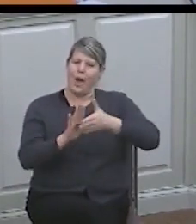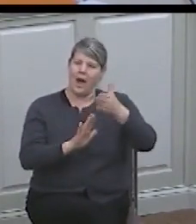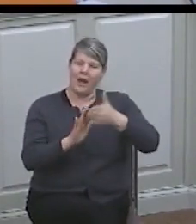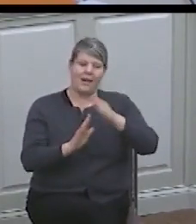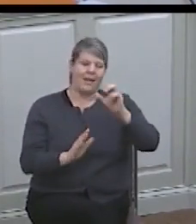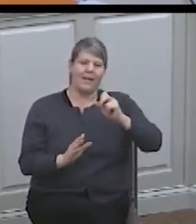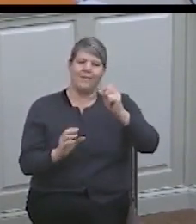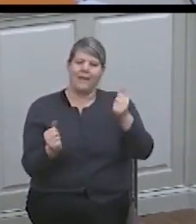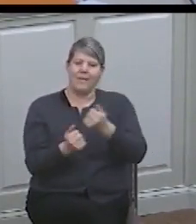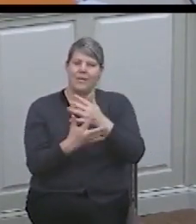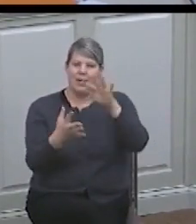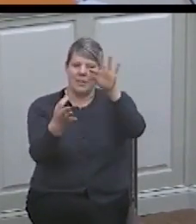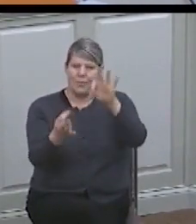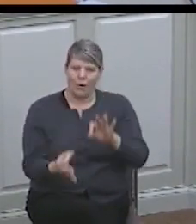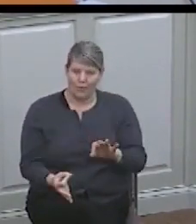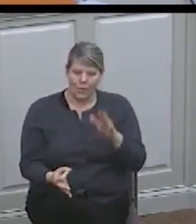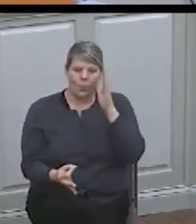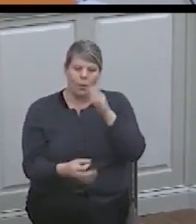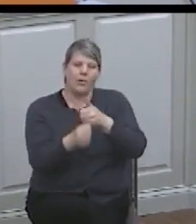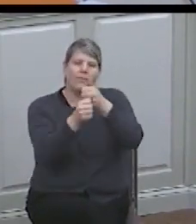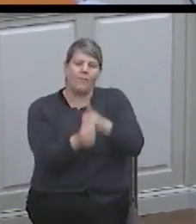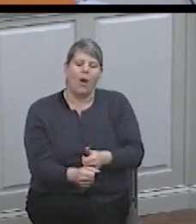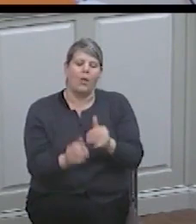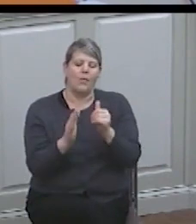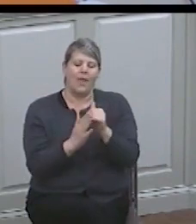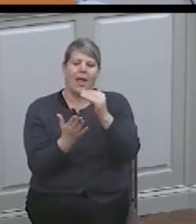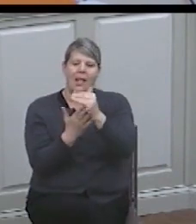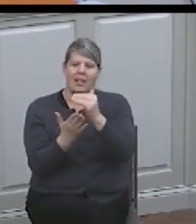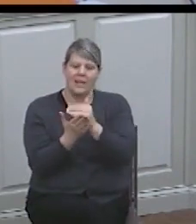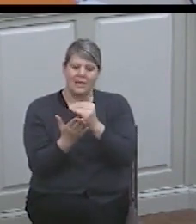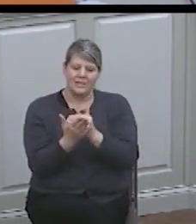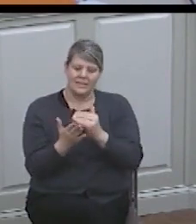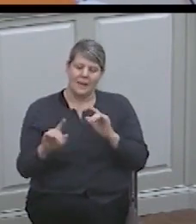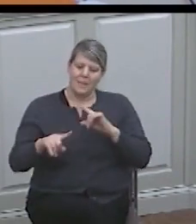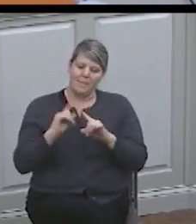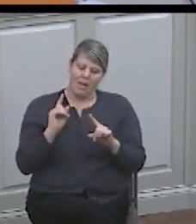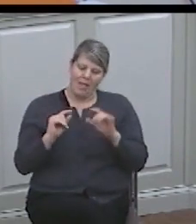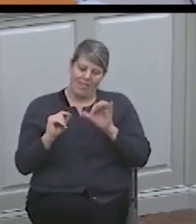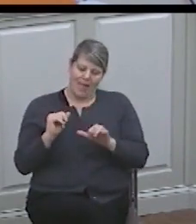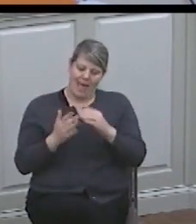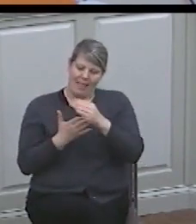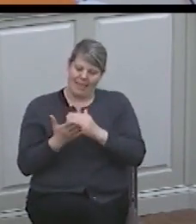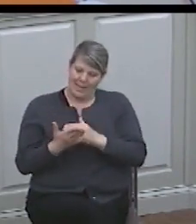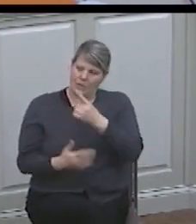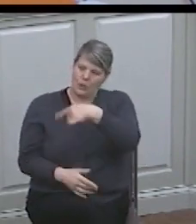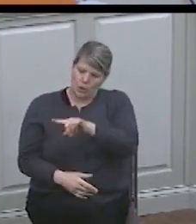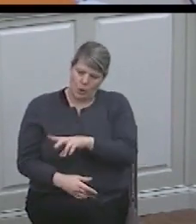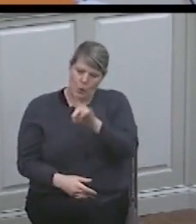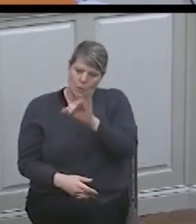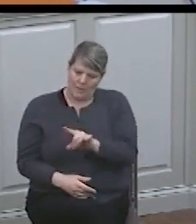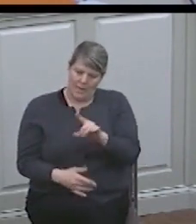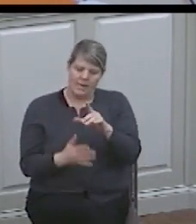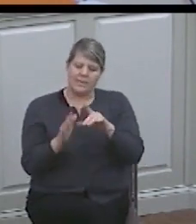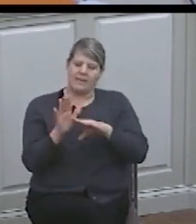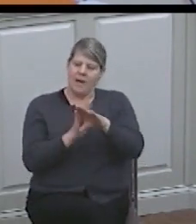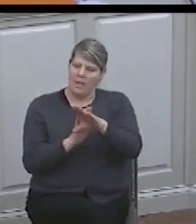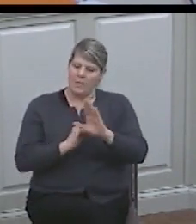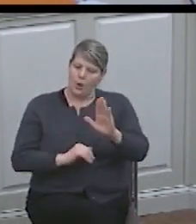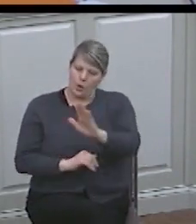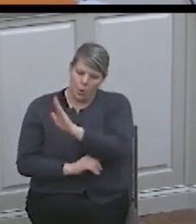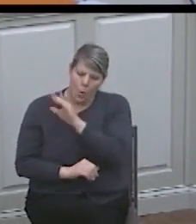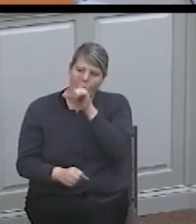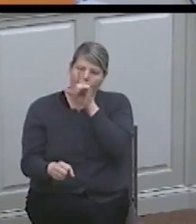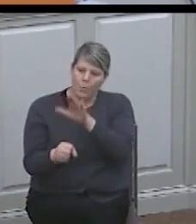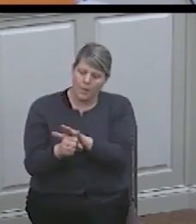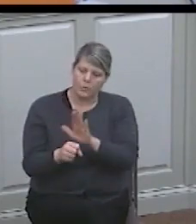this list. But the power of that day was that this is a list that you developed. They're your values. They're your covenants.